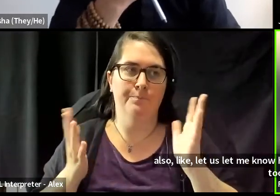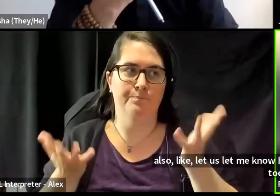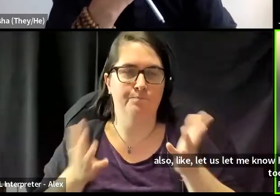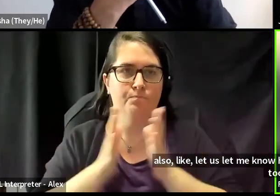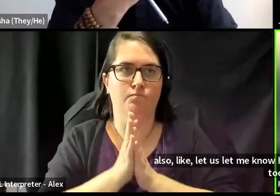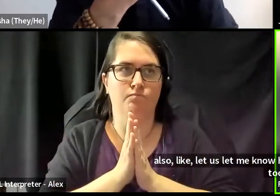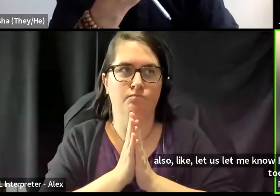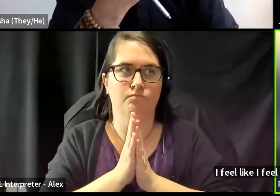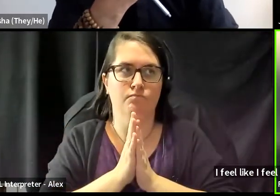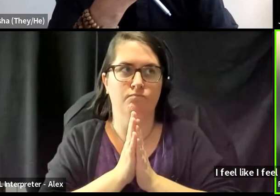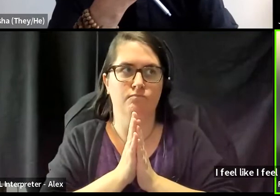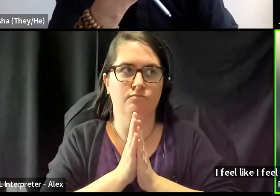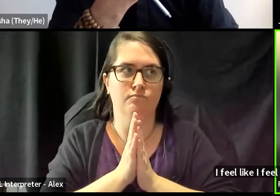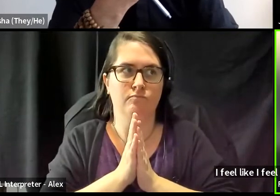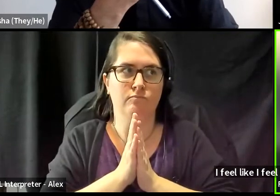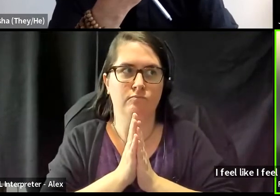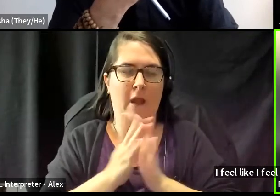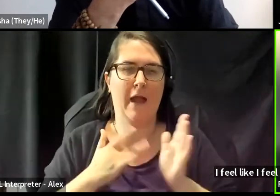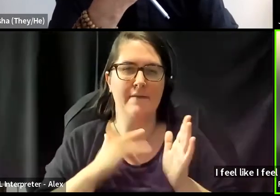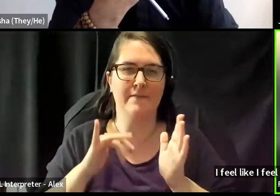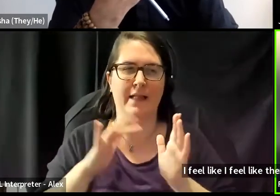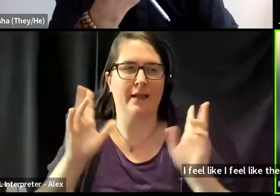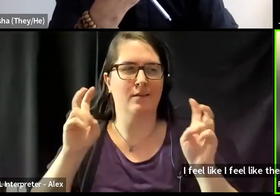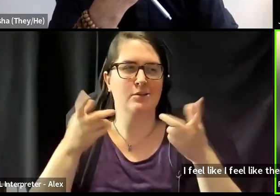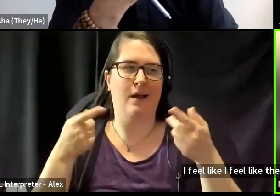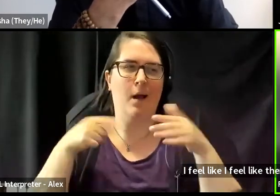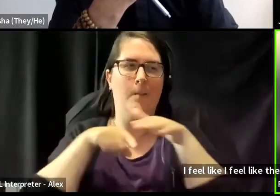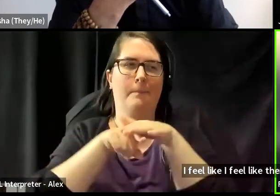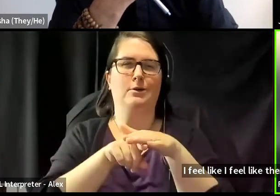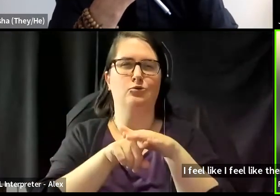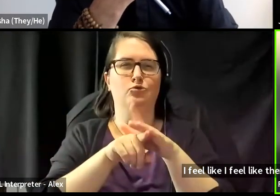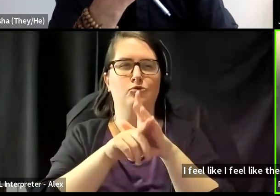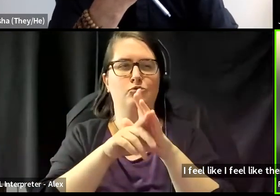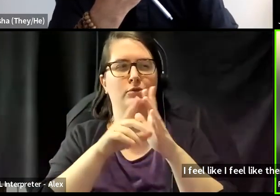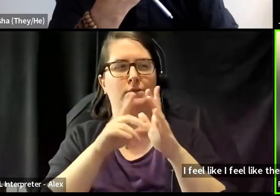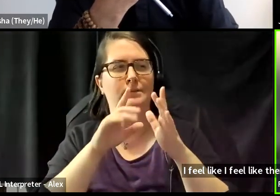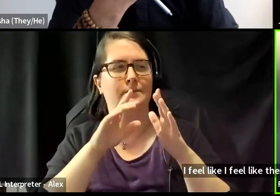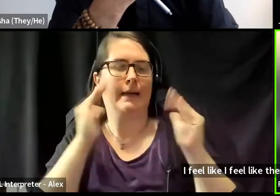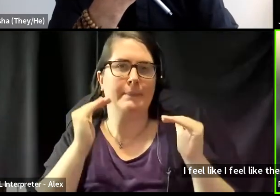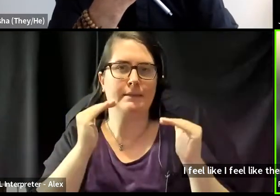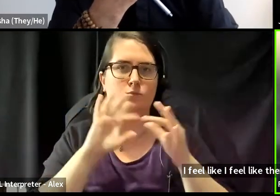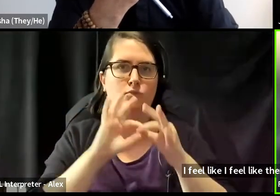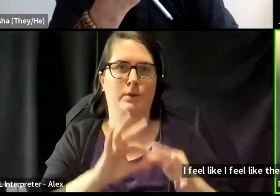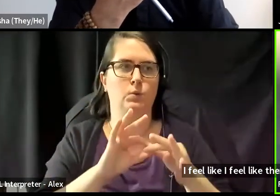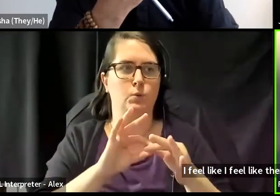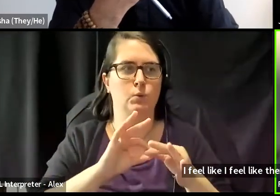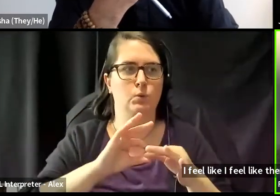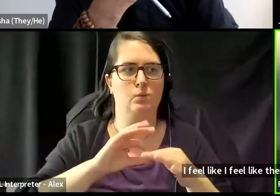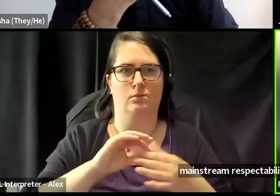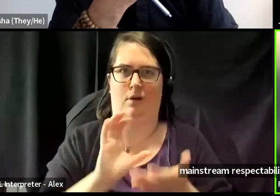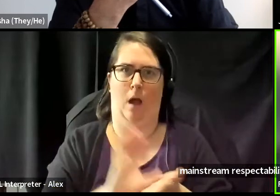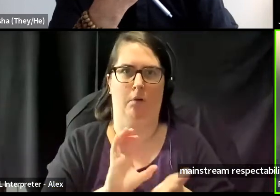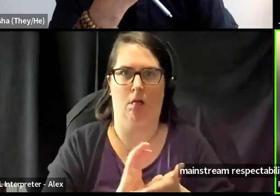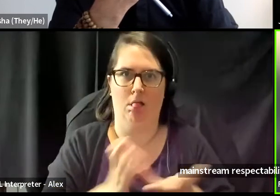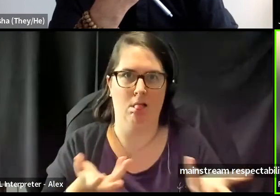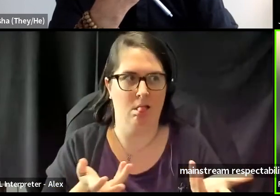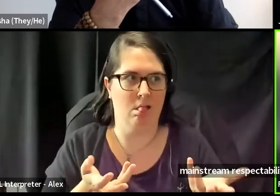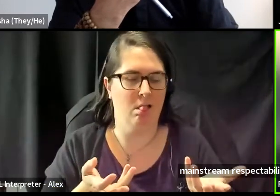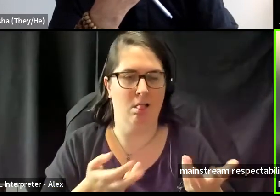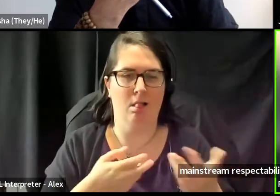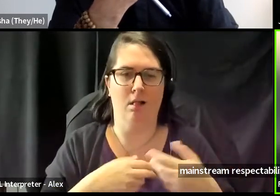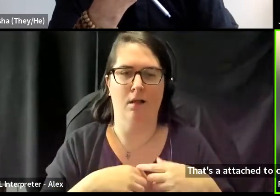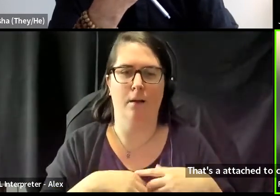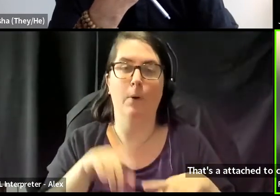there's a very particular mainstream respectability politics in drag that's attached to capital, meaning you can't be